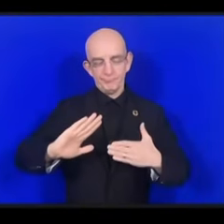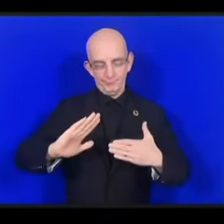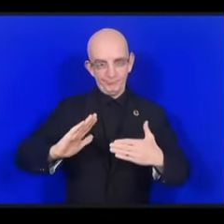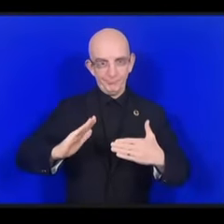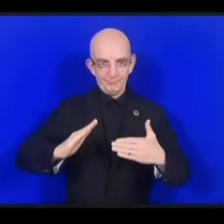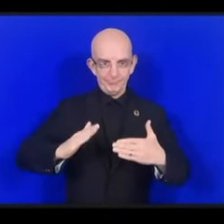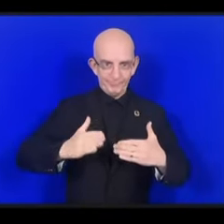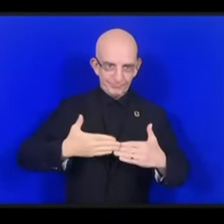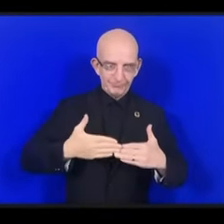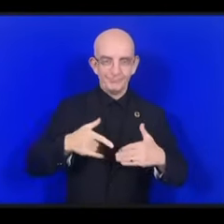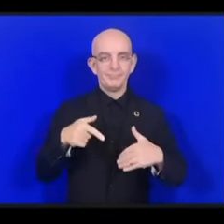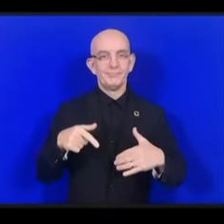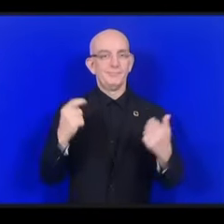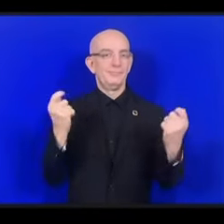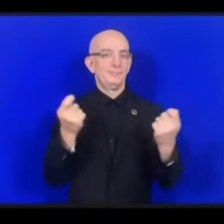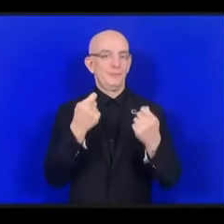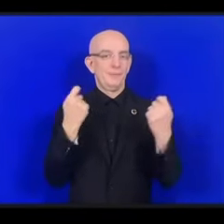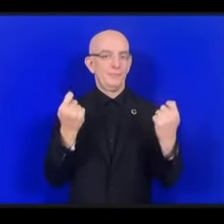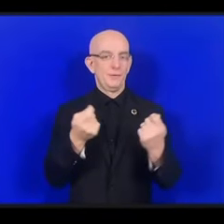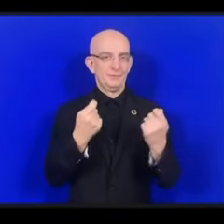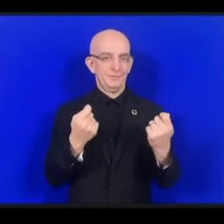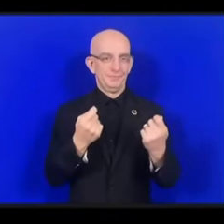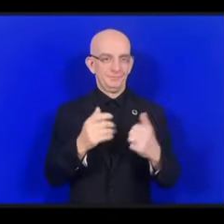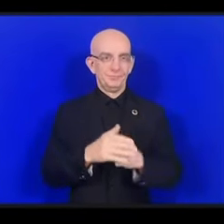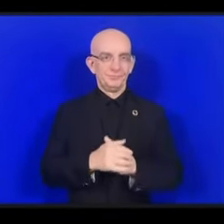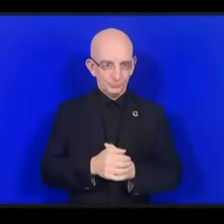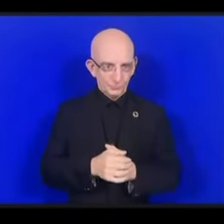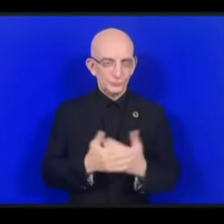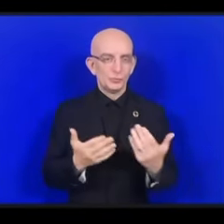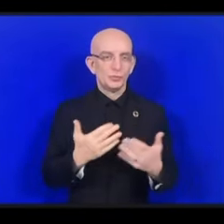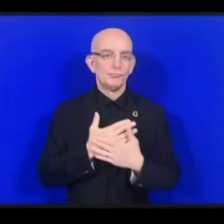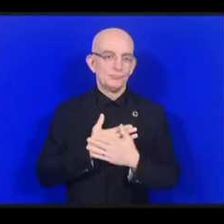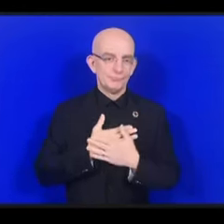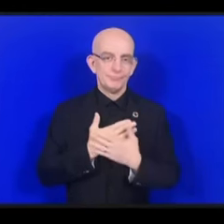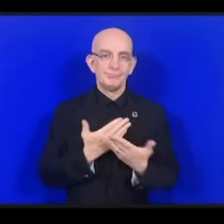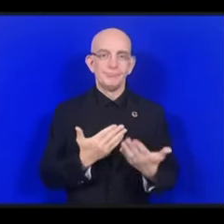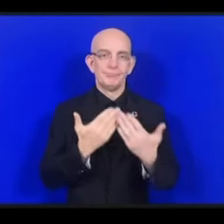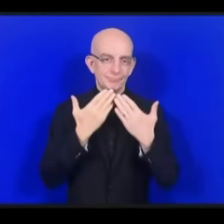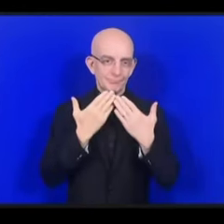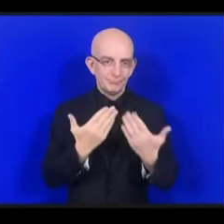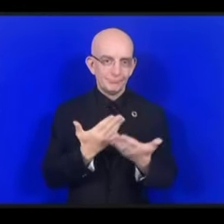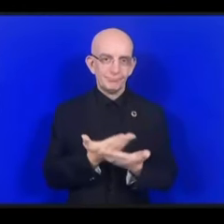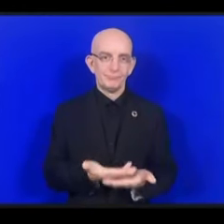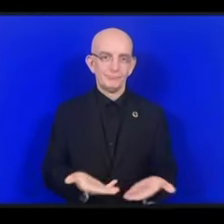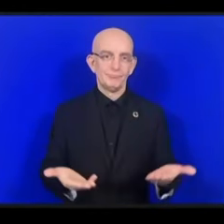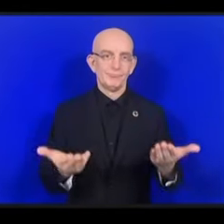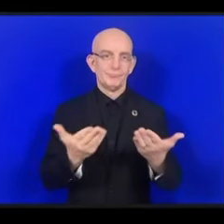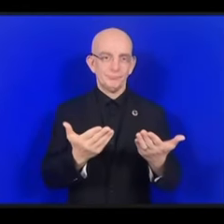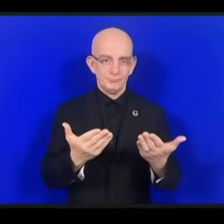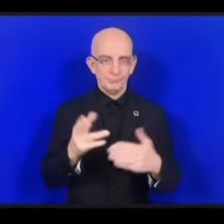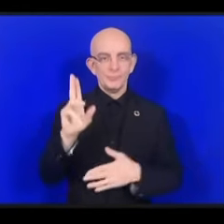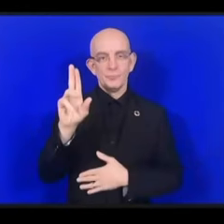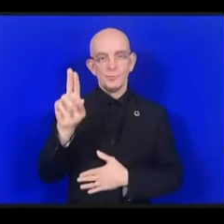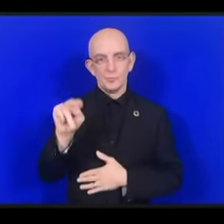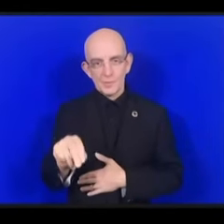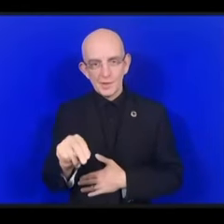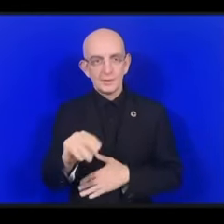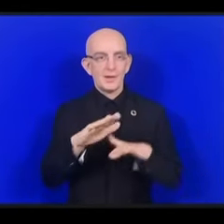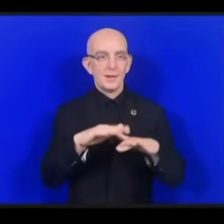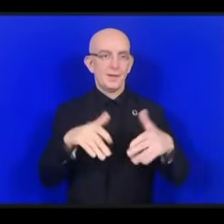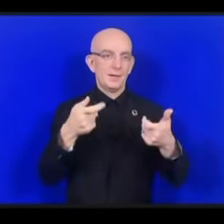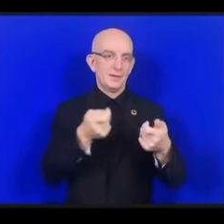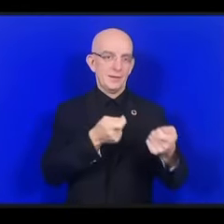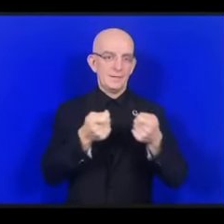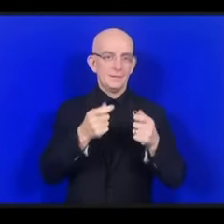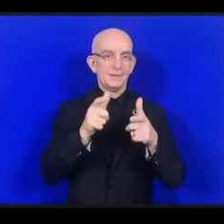extend our appreciation on behalf of the United Nations and the Government of Japan to all attendees of your